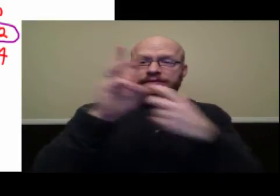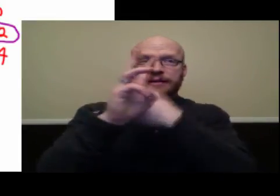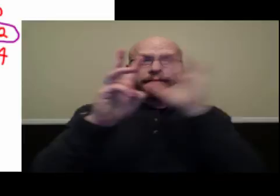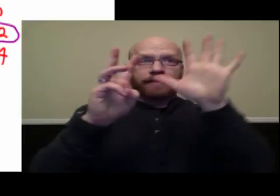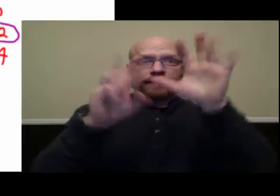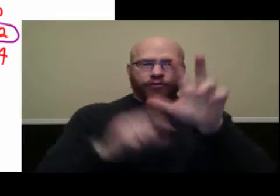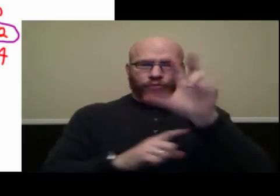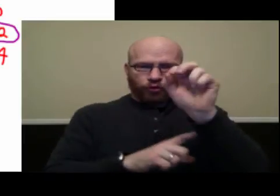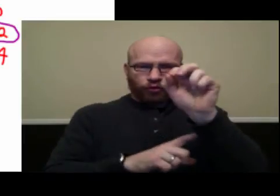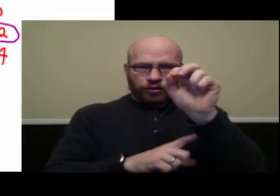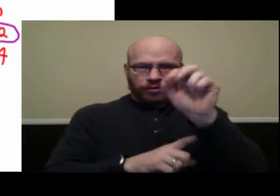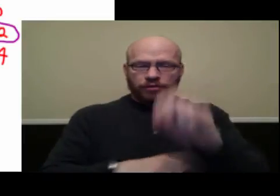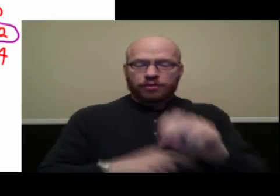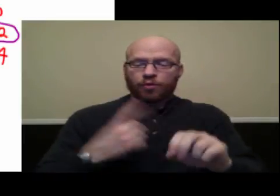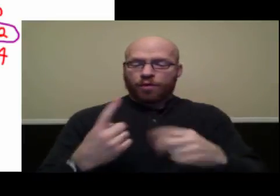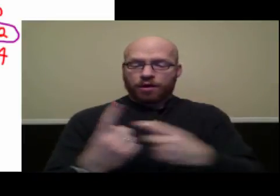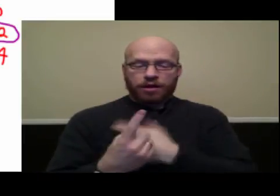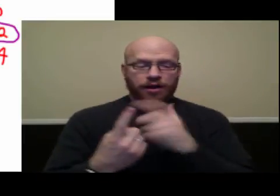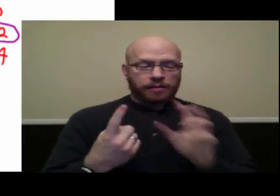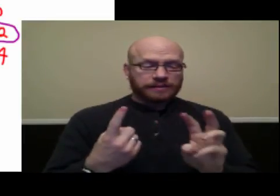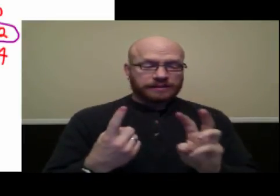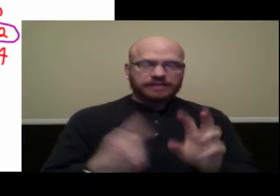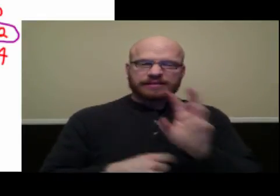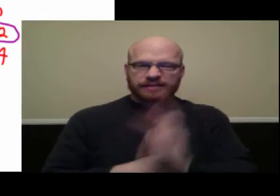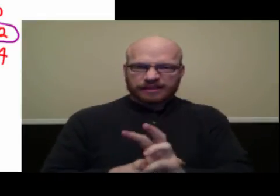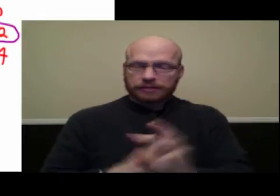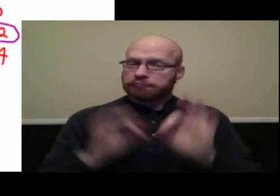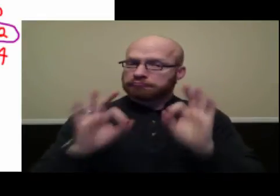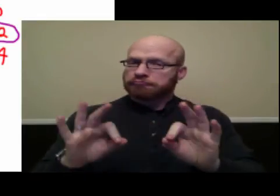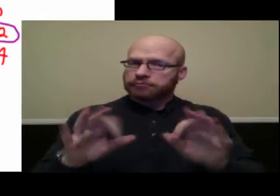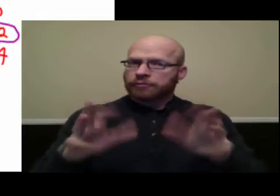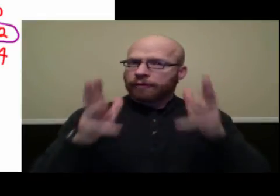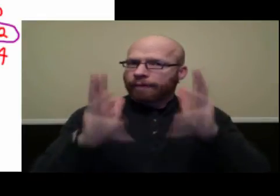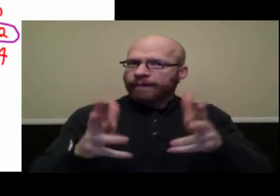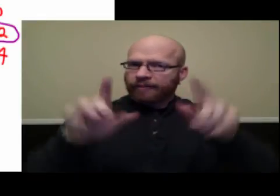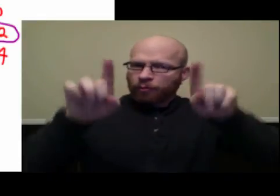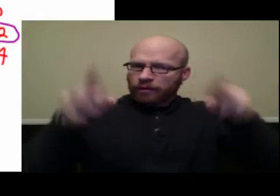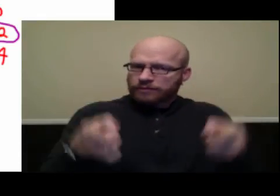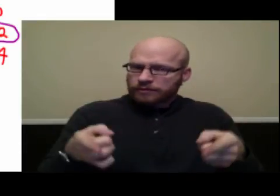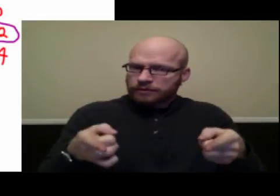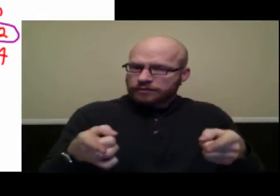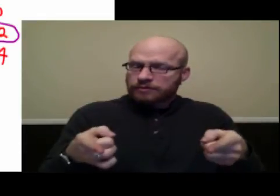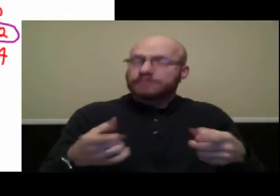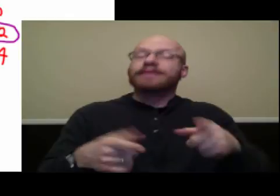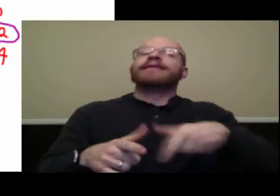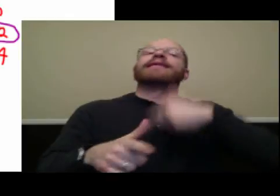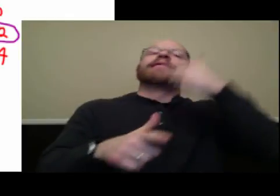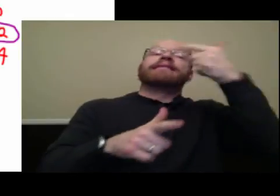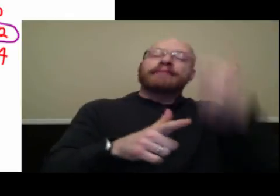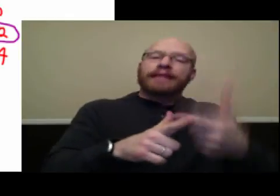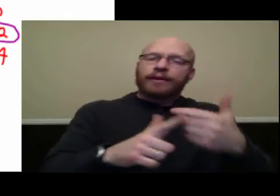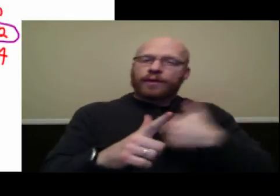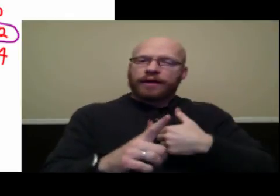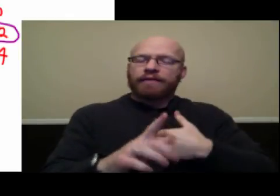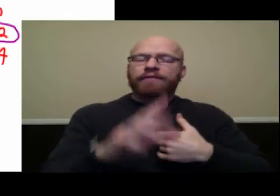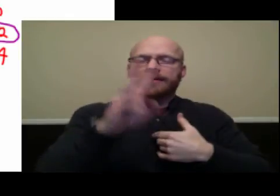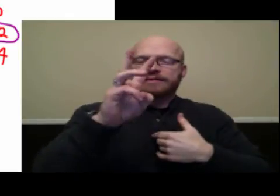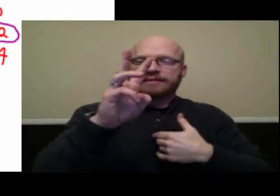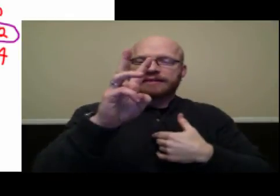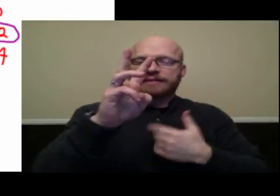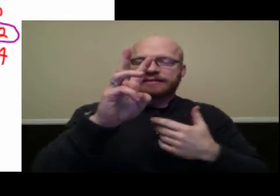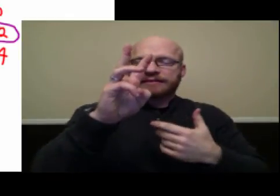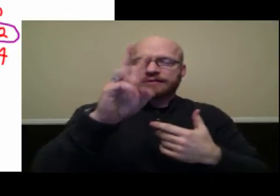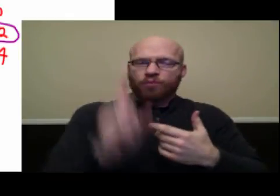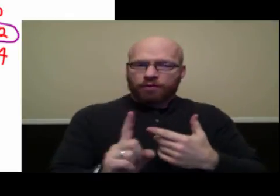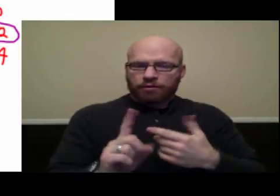denominators We have 30 over 6 That works out Now we have the parentheses here, y plus 3 On the other